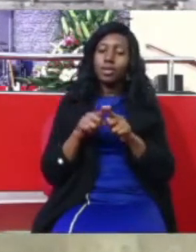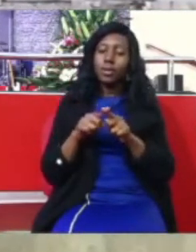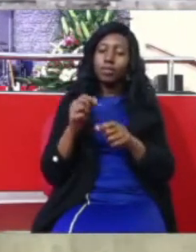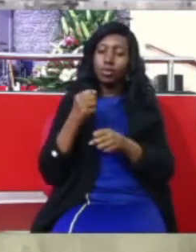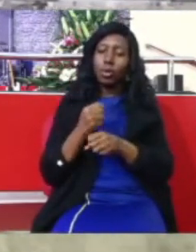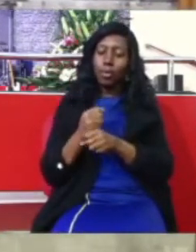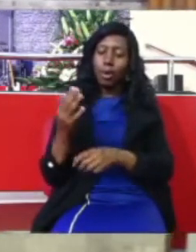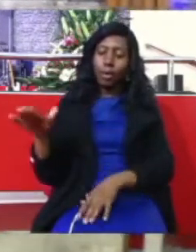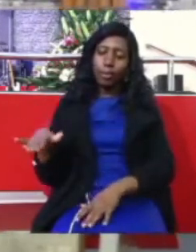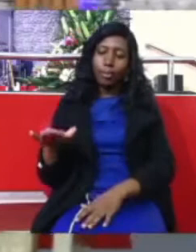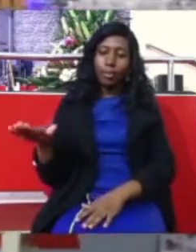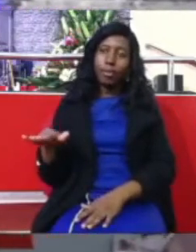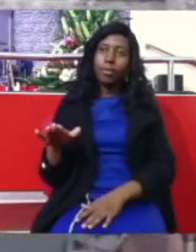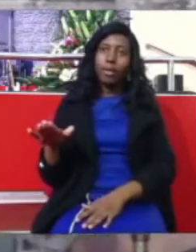salty.